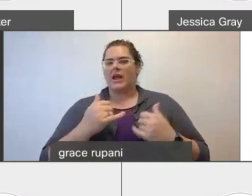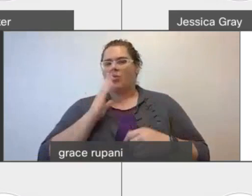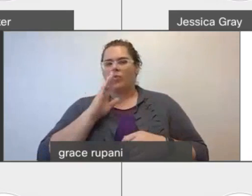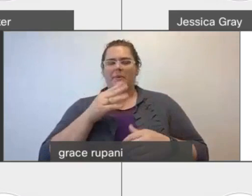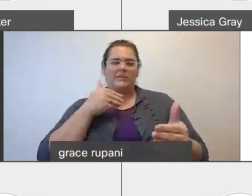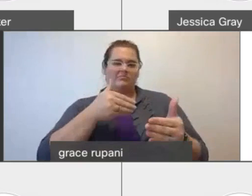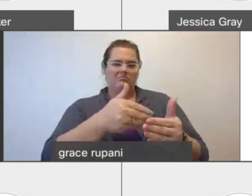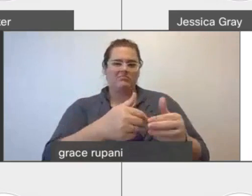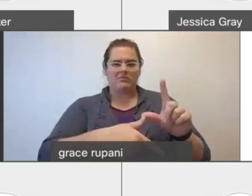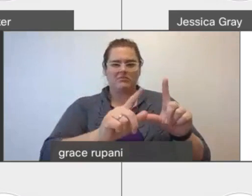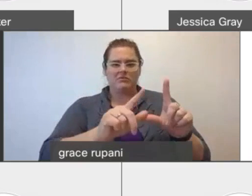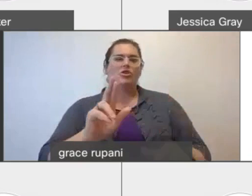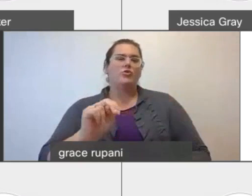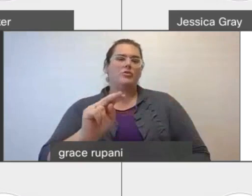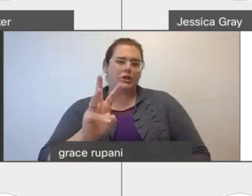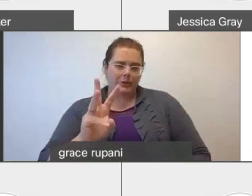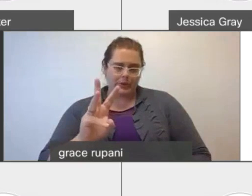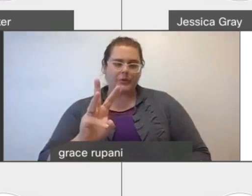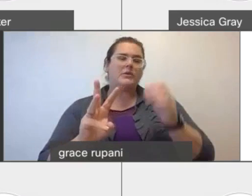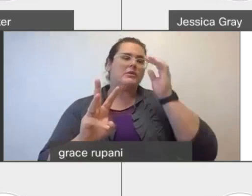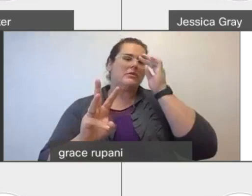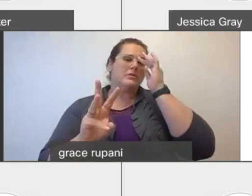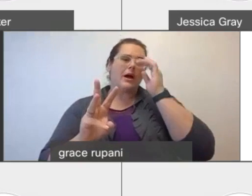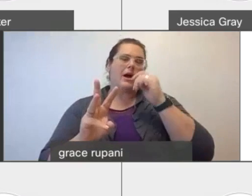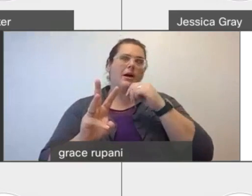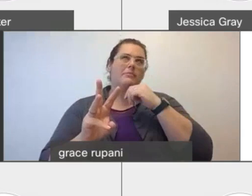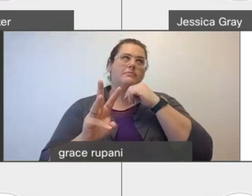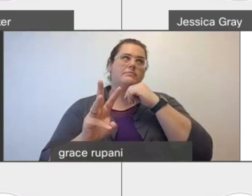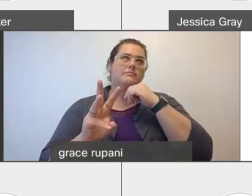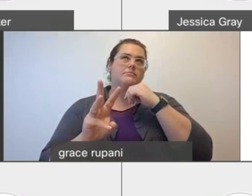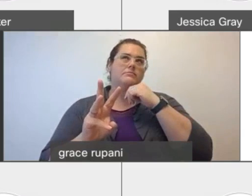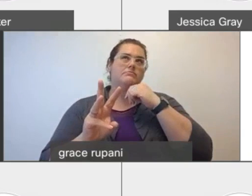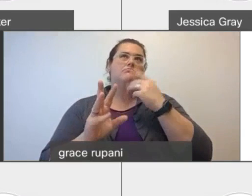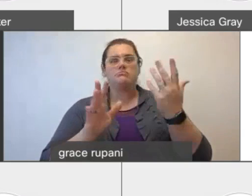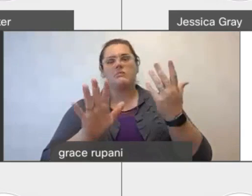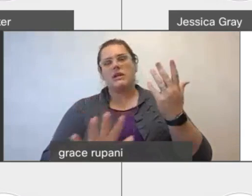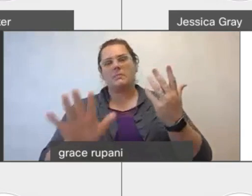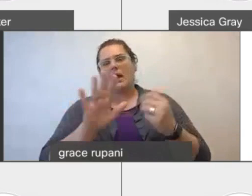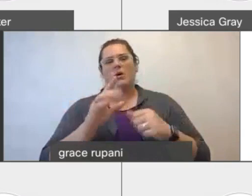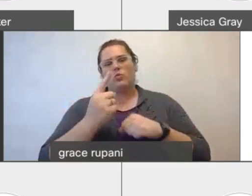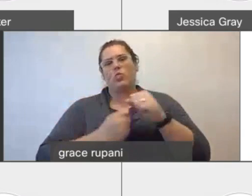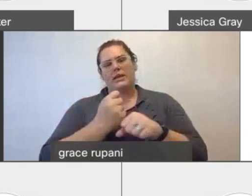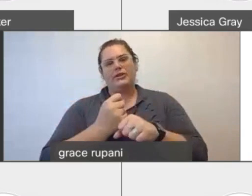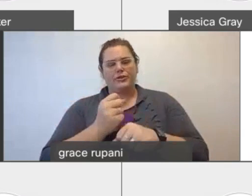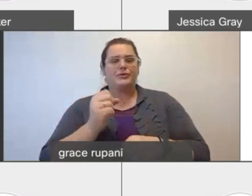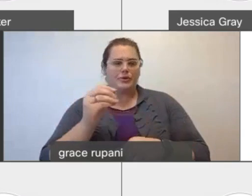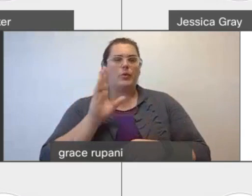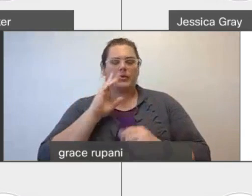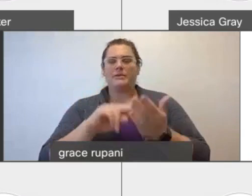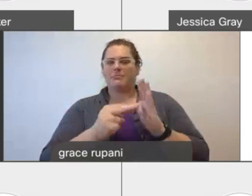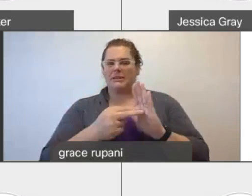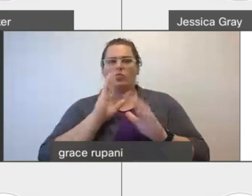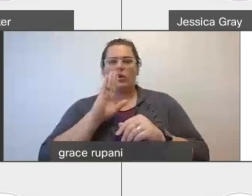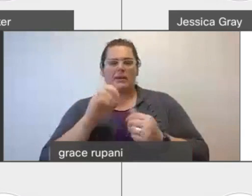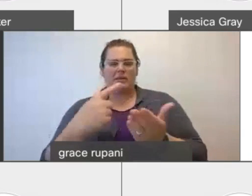renewal. Our comprehensive waiver is up for renewal in a little more than a year, and so we will be talking to folks about